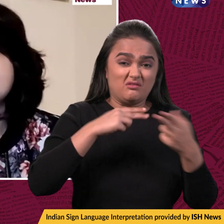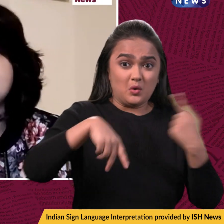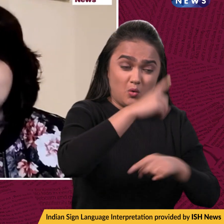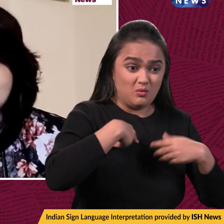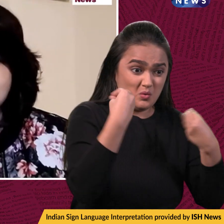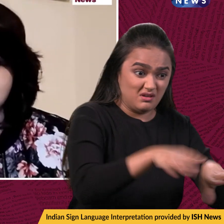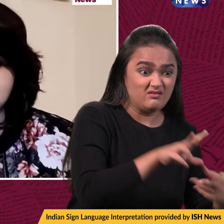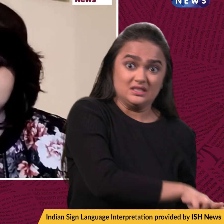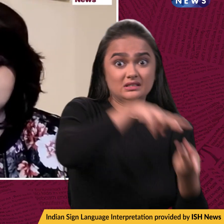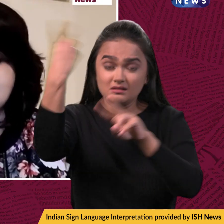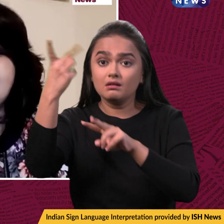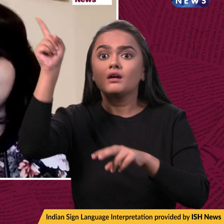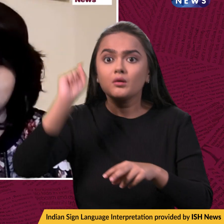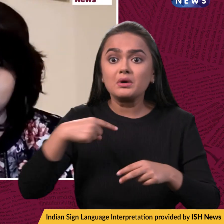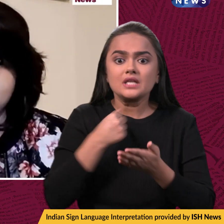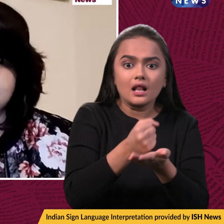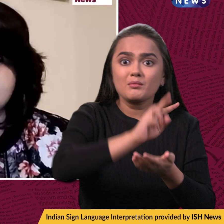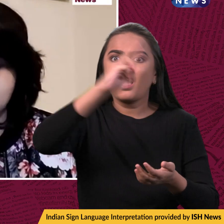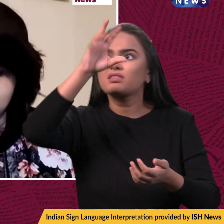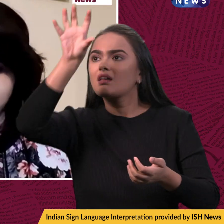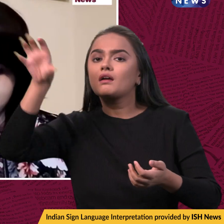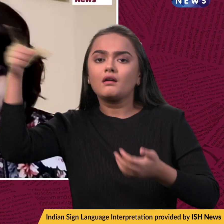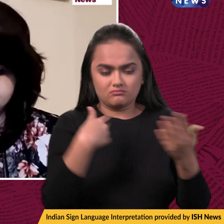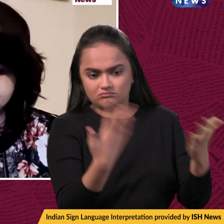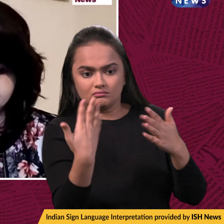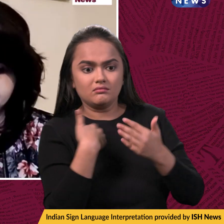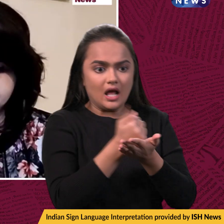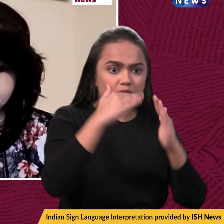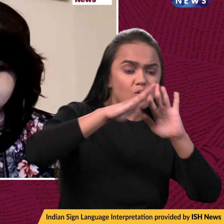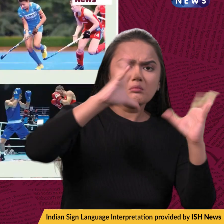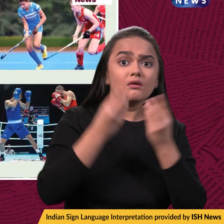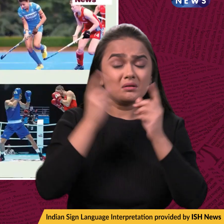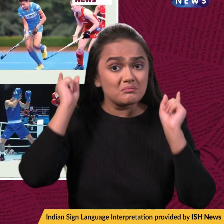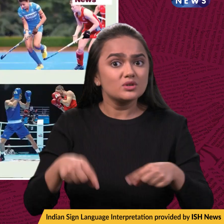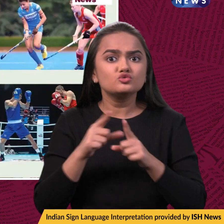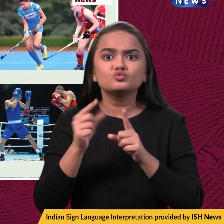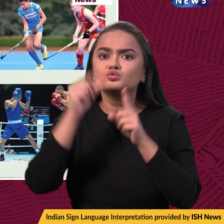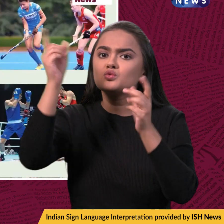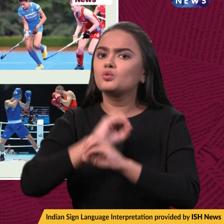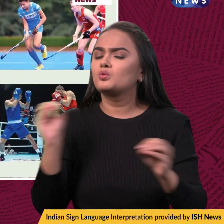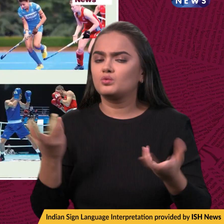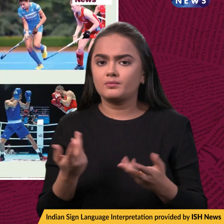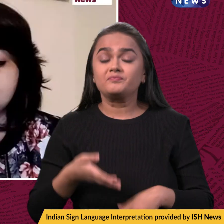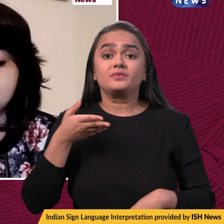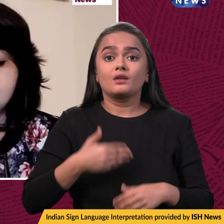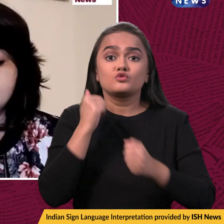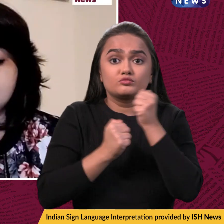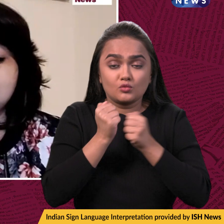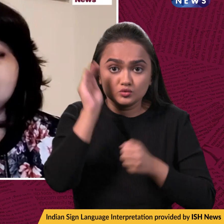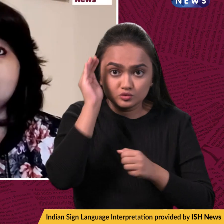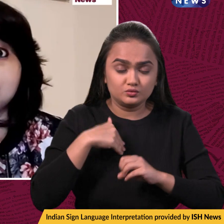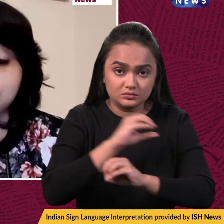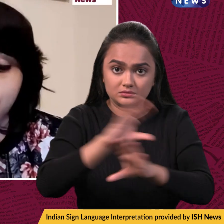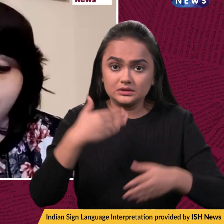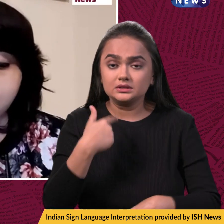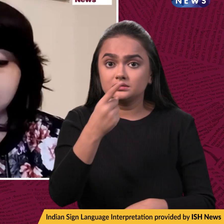available to displaced communities and their hosts." End quote. Let's now take a look at sports news. BCCI today announced